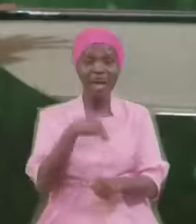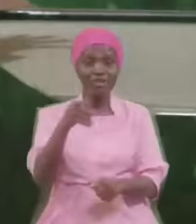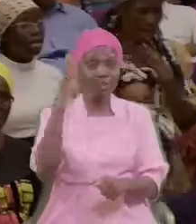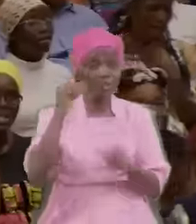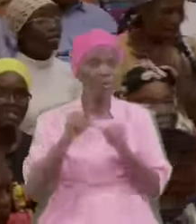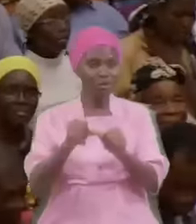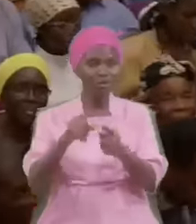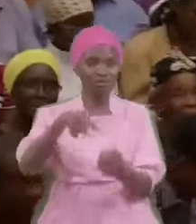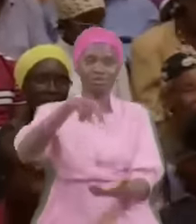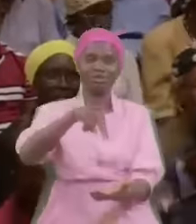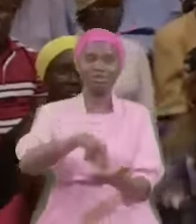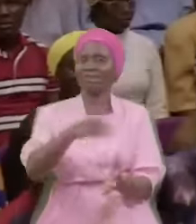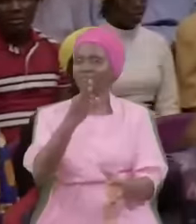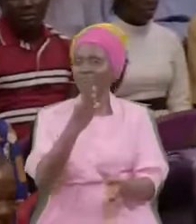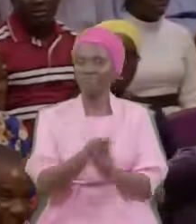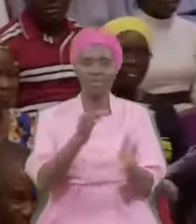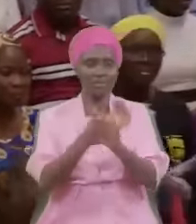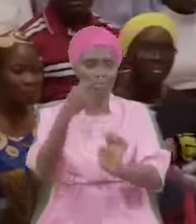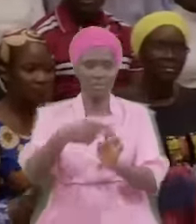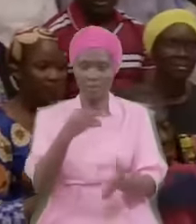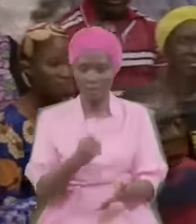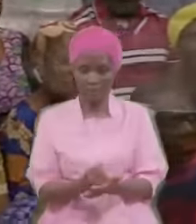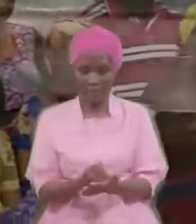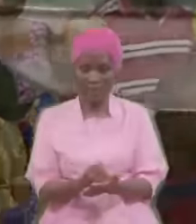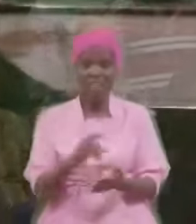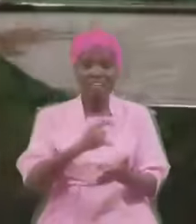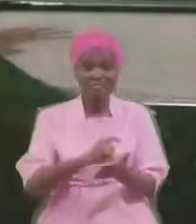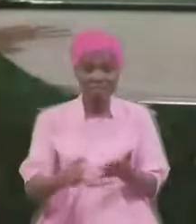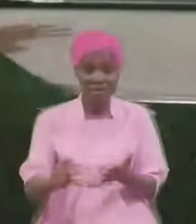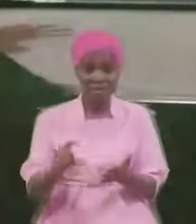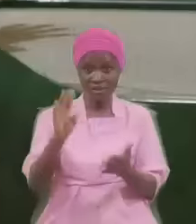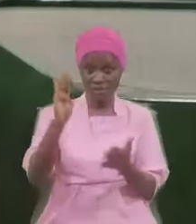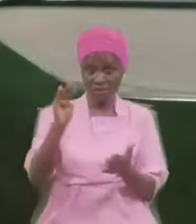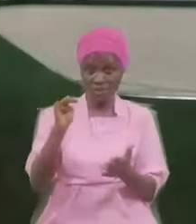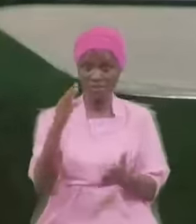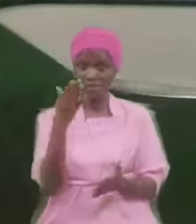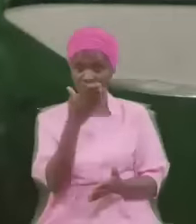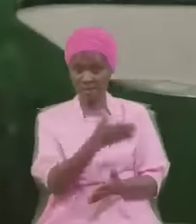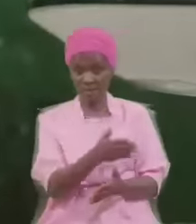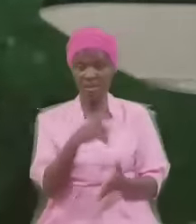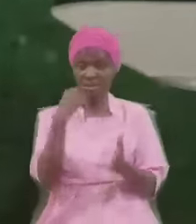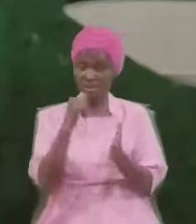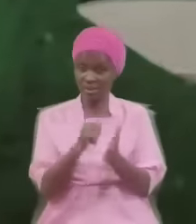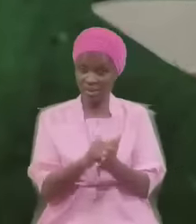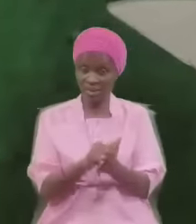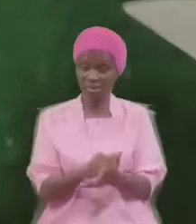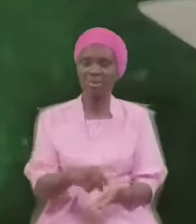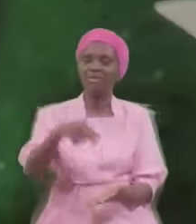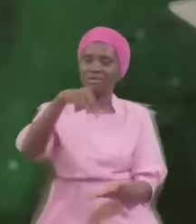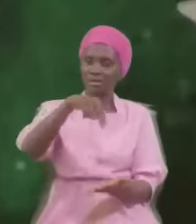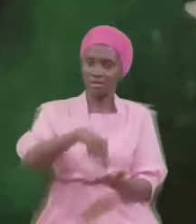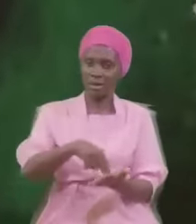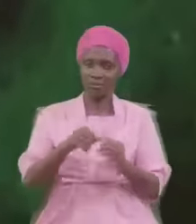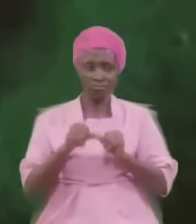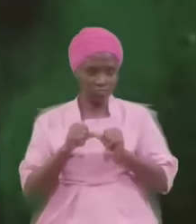standing. Amen. Look at verse 14 there. In verse 14, stand therefore,